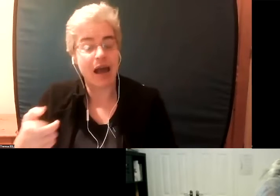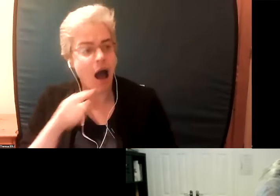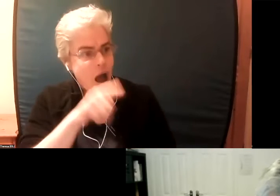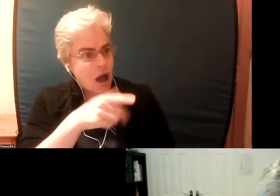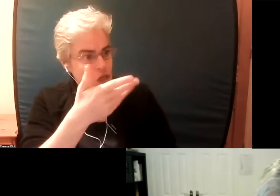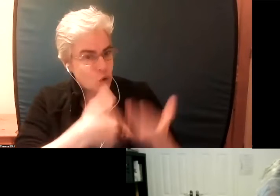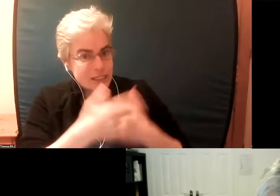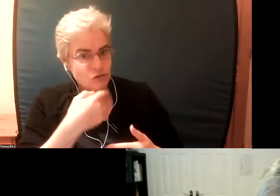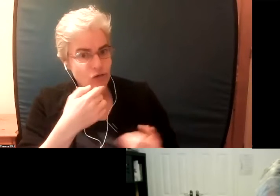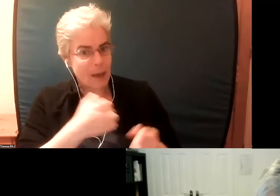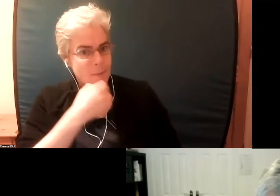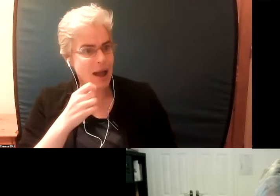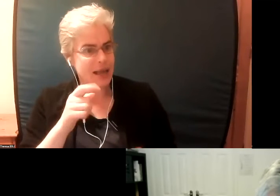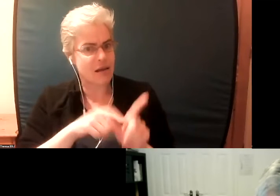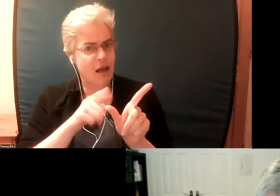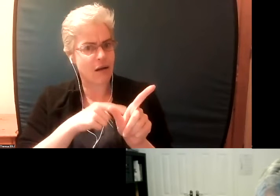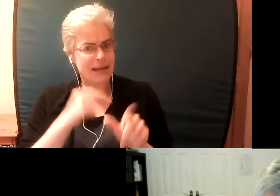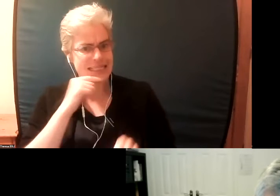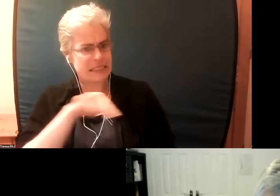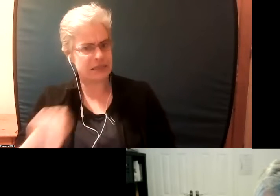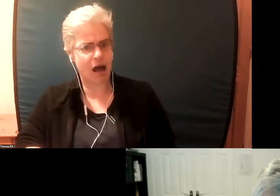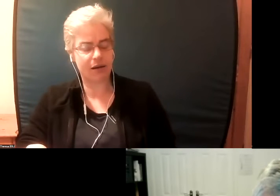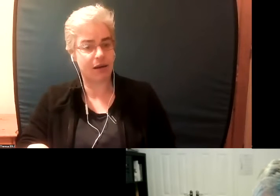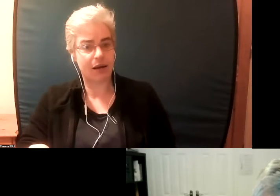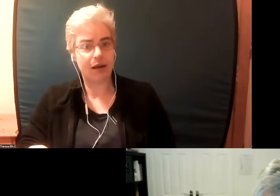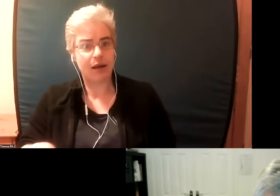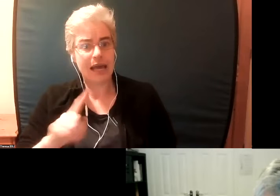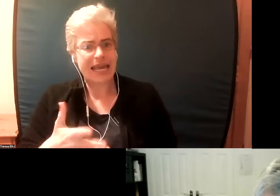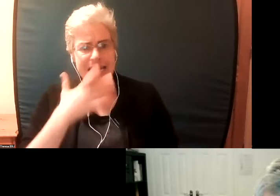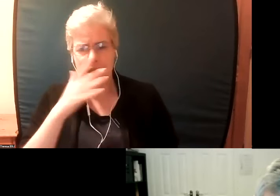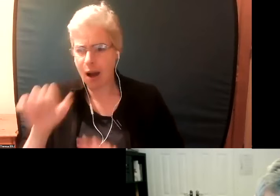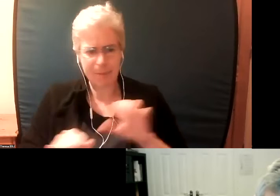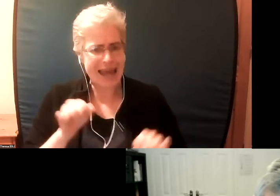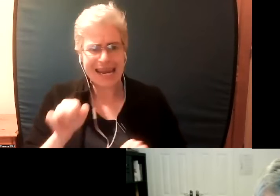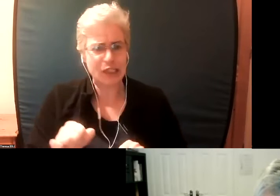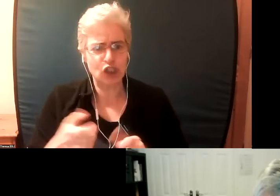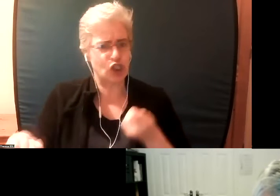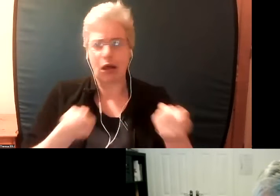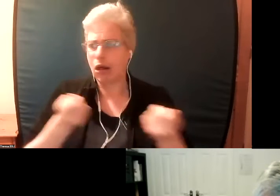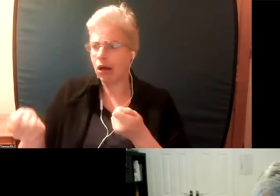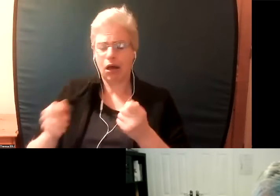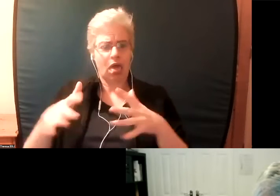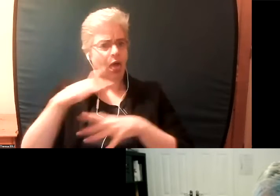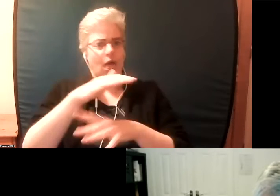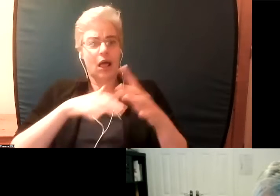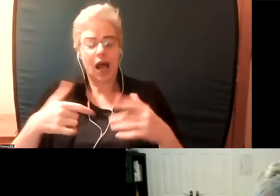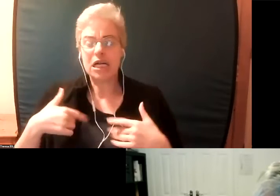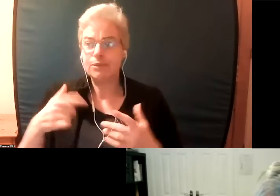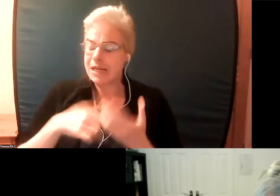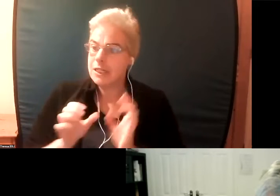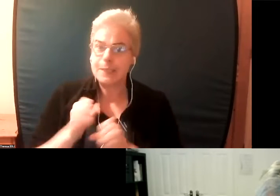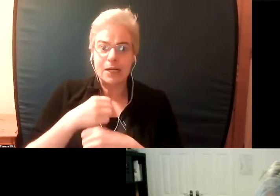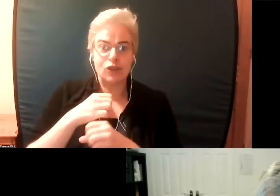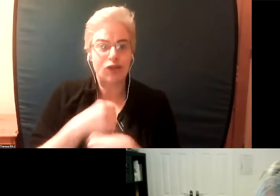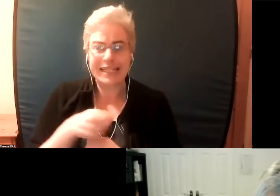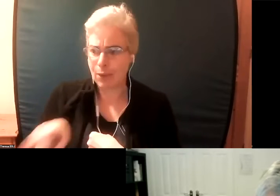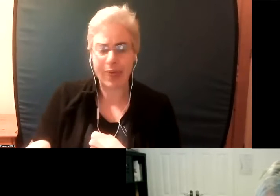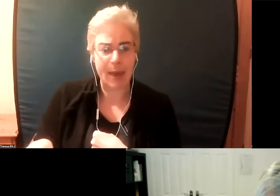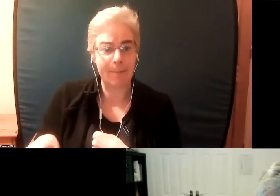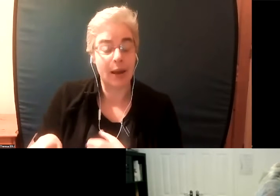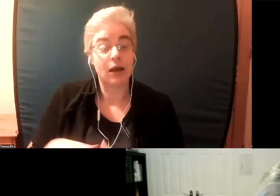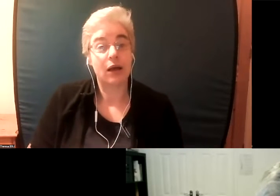describing my younger son. He can't seem to manage all this. And I just get so frustrated with him.